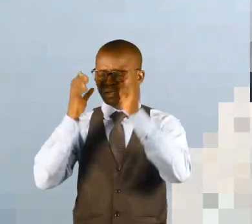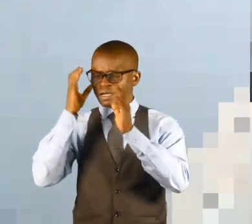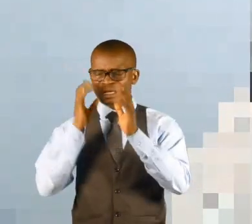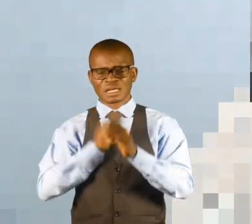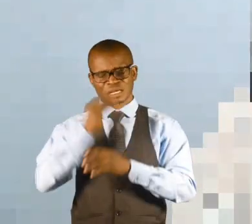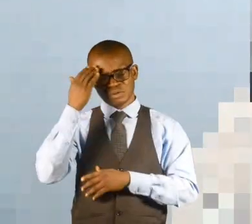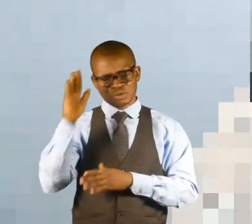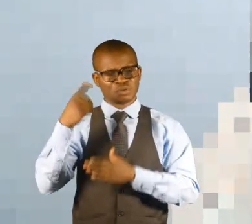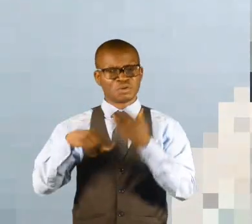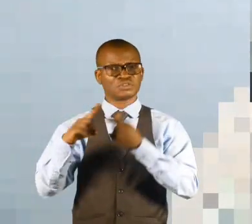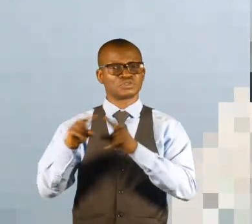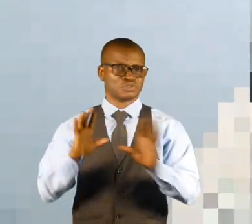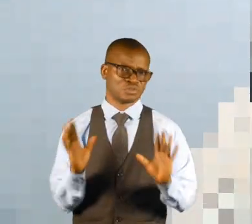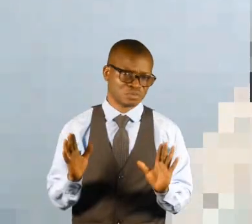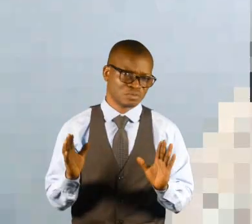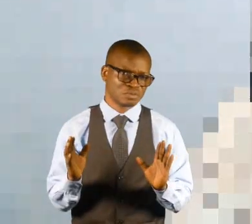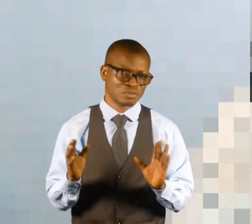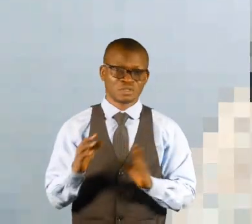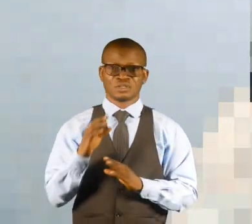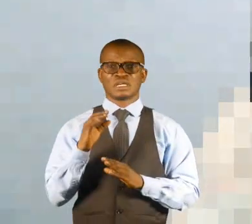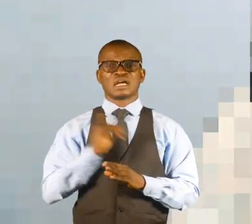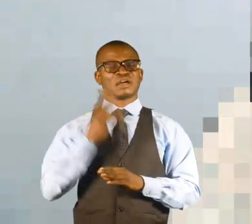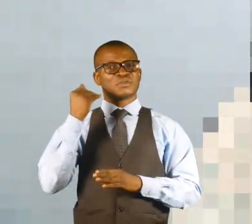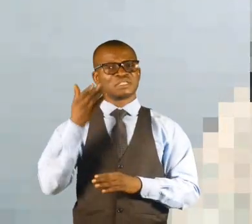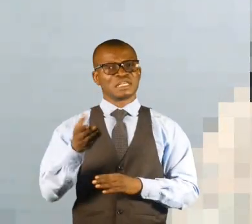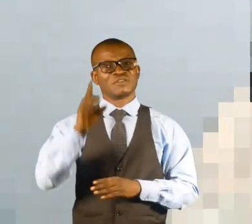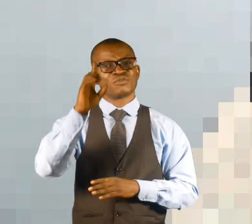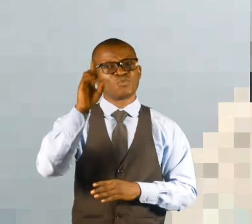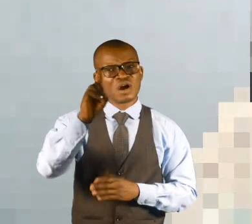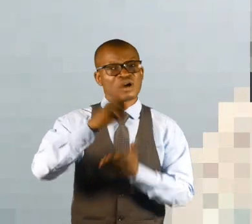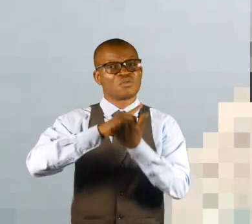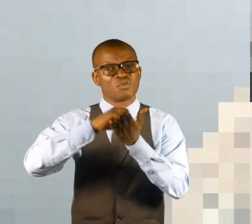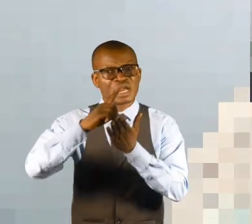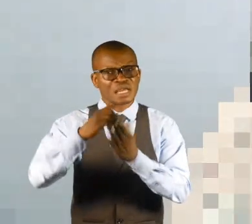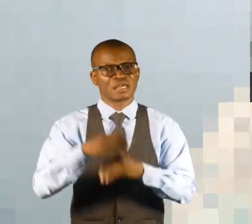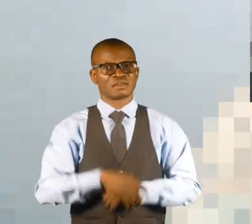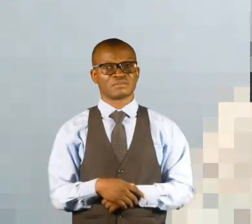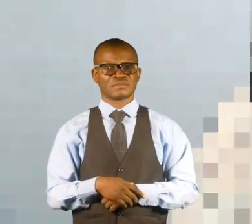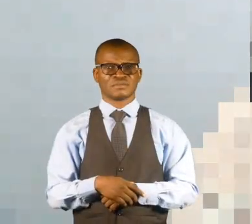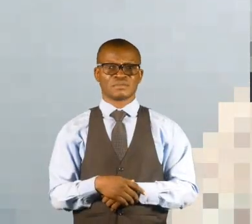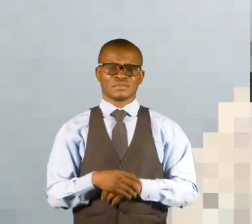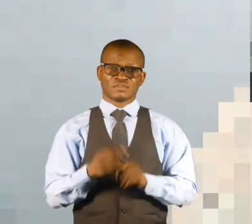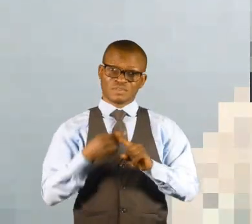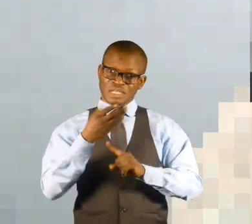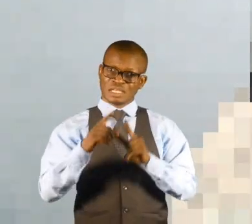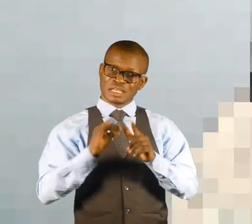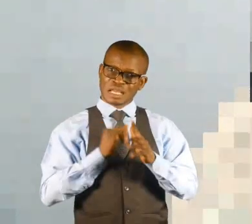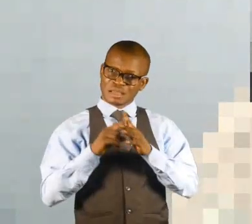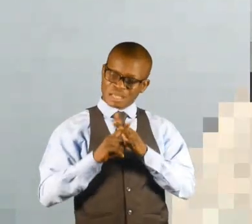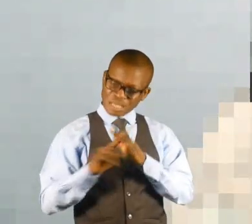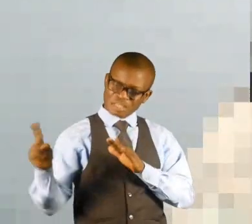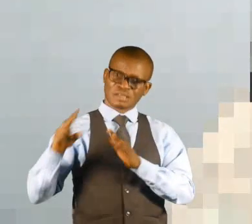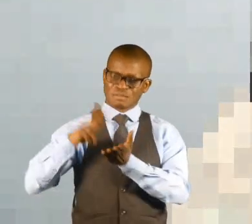I was crying. I don't know what to do. So I was there for over 1 week. I